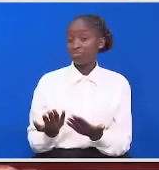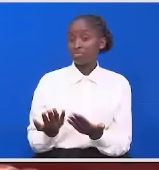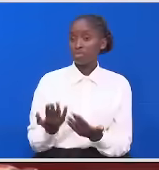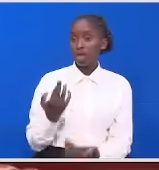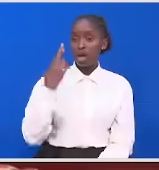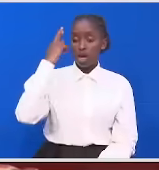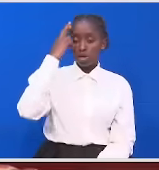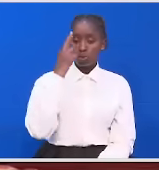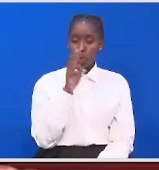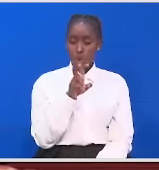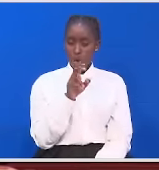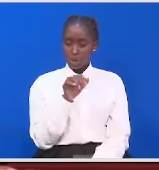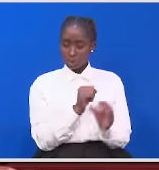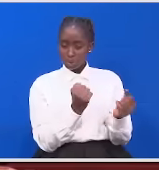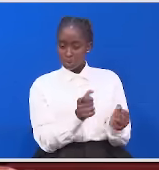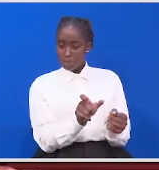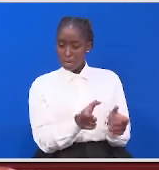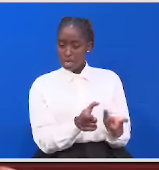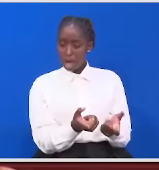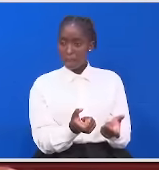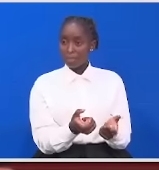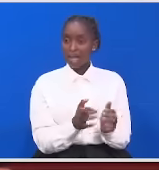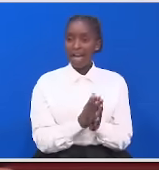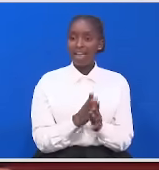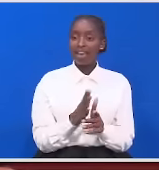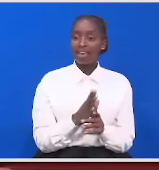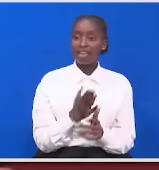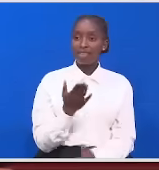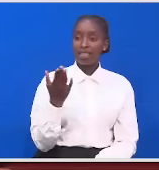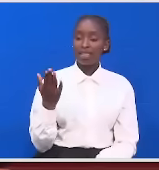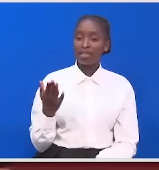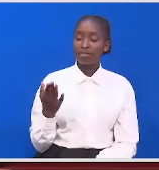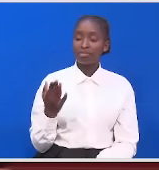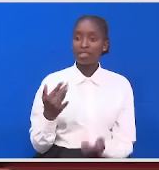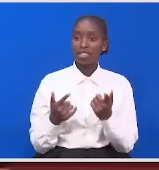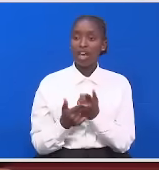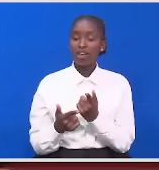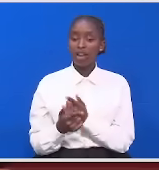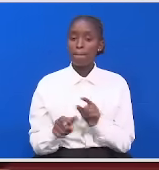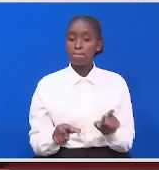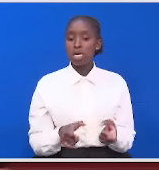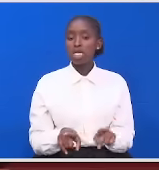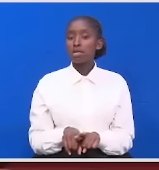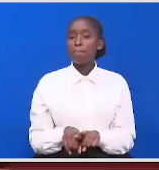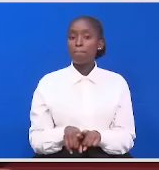because I've seen these on the social media, and on the media, and even I've seen it on